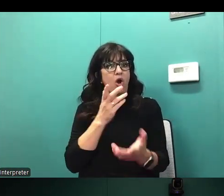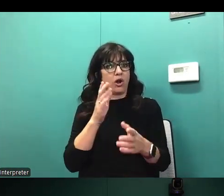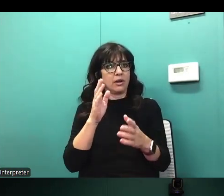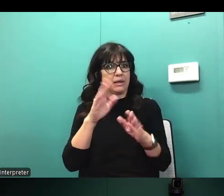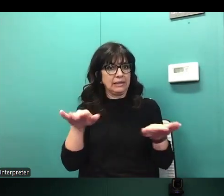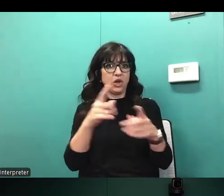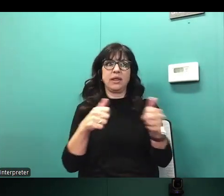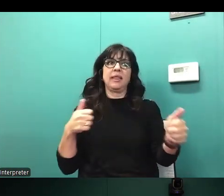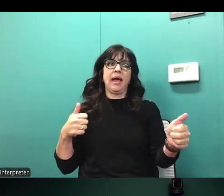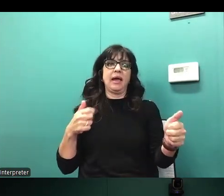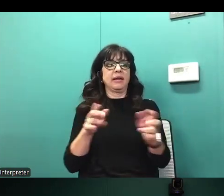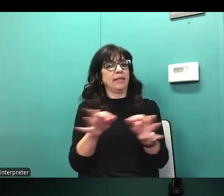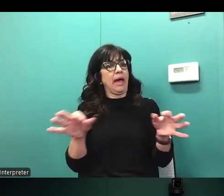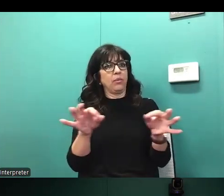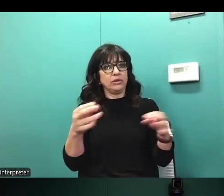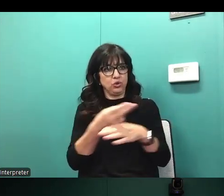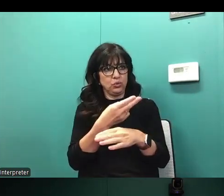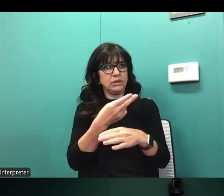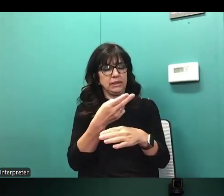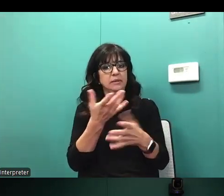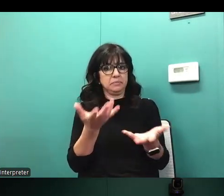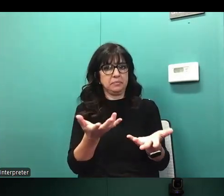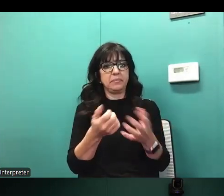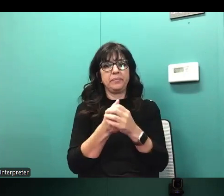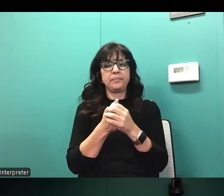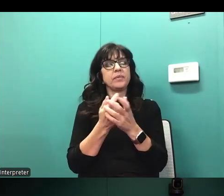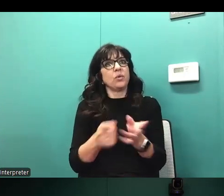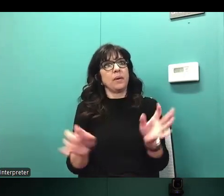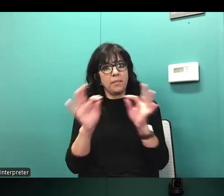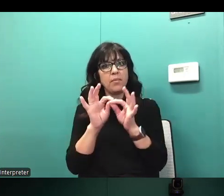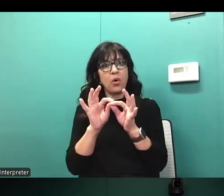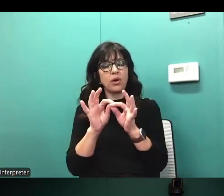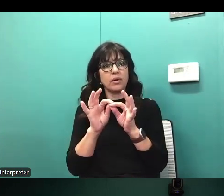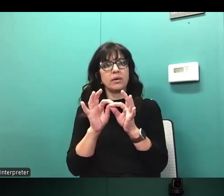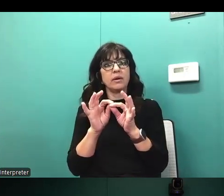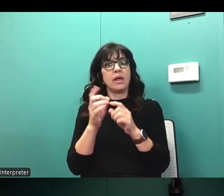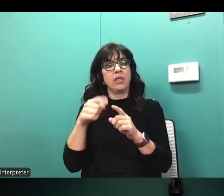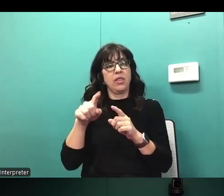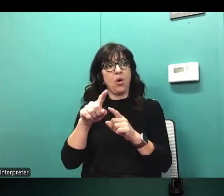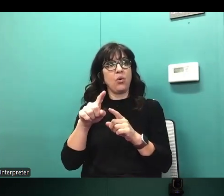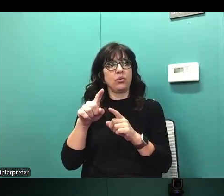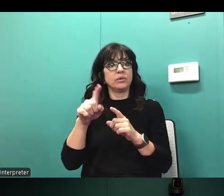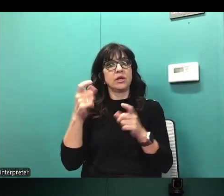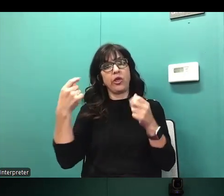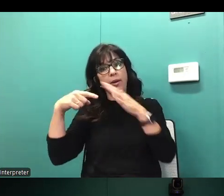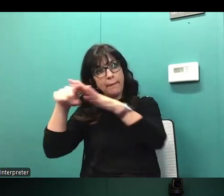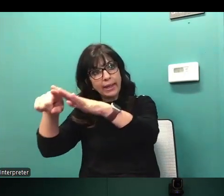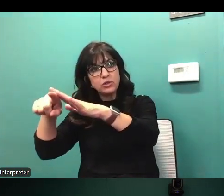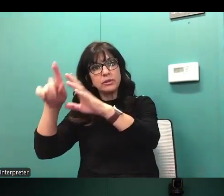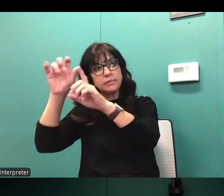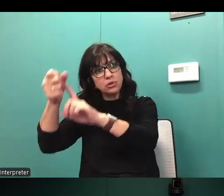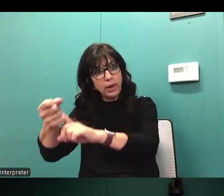delayed in that and the language using that. And it's important because especially the ones out in mainstream schools,